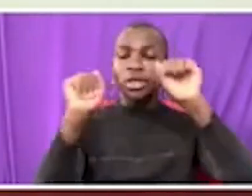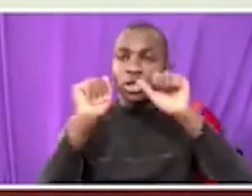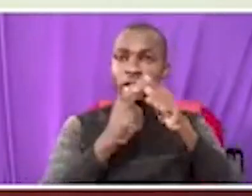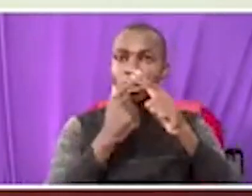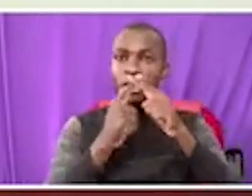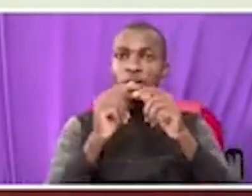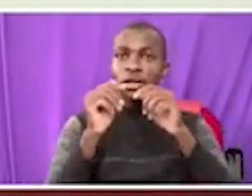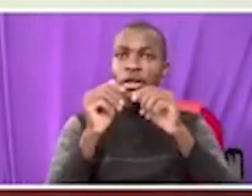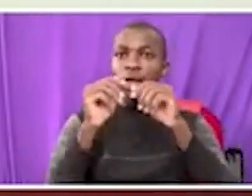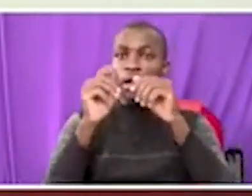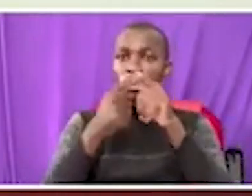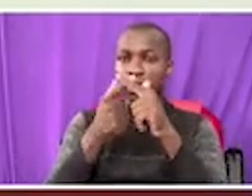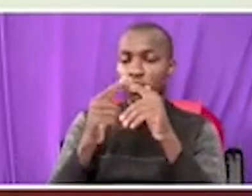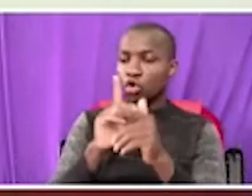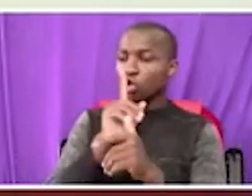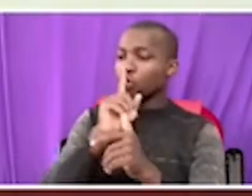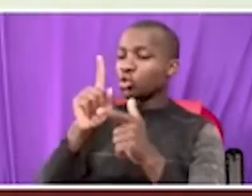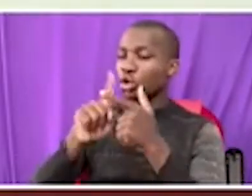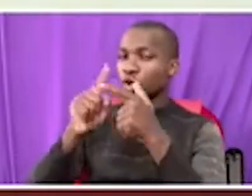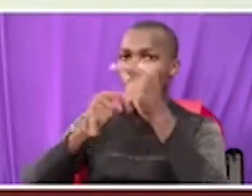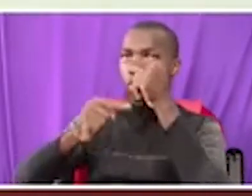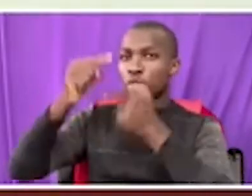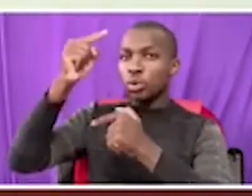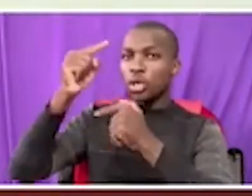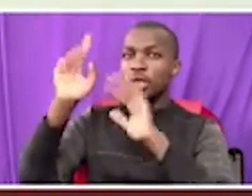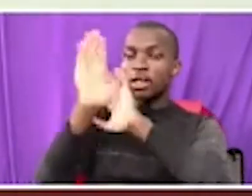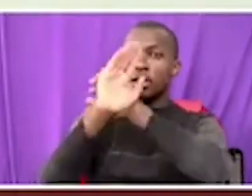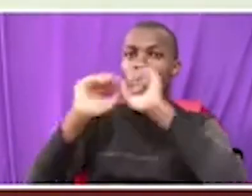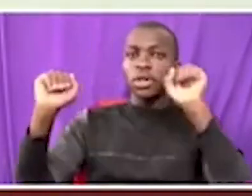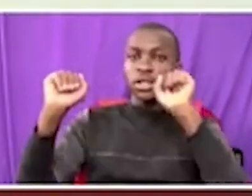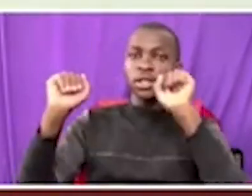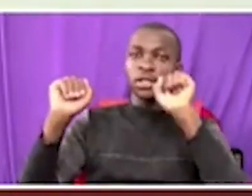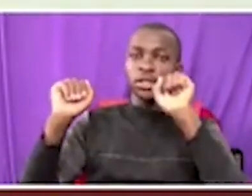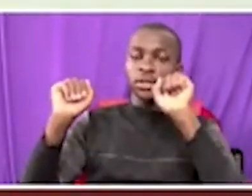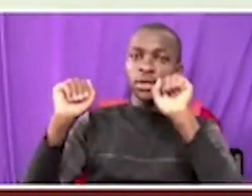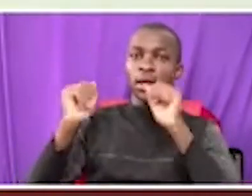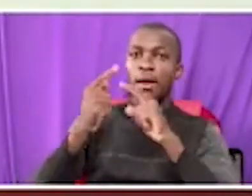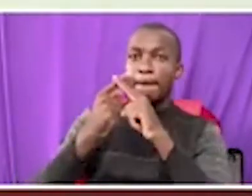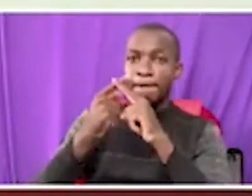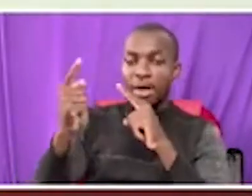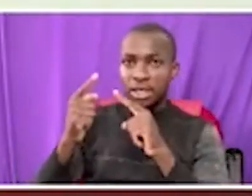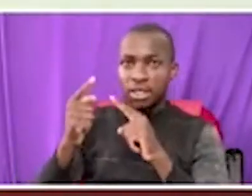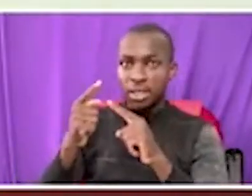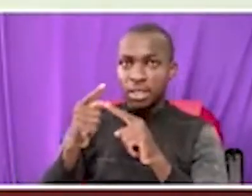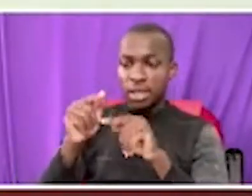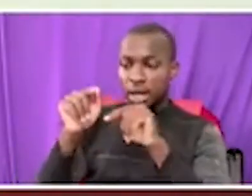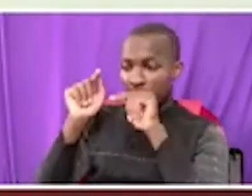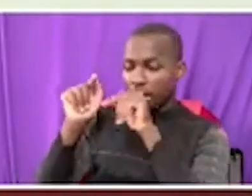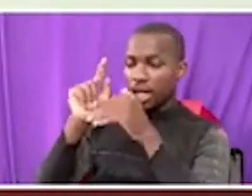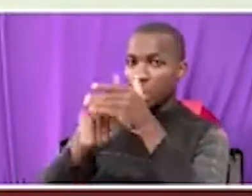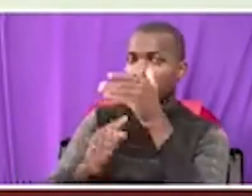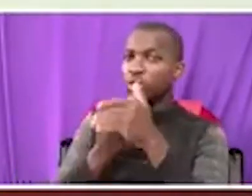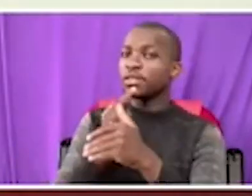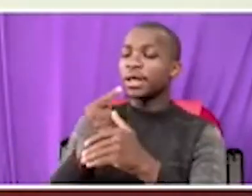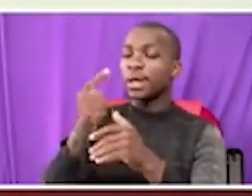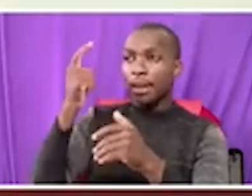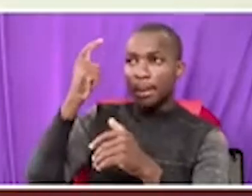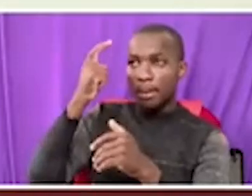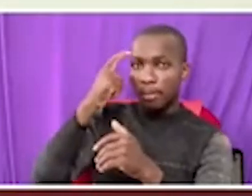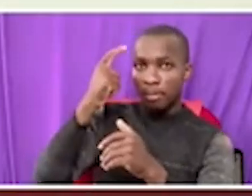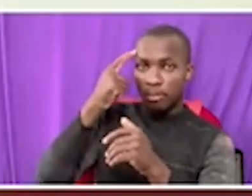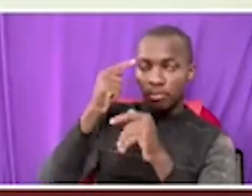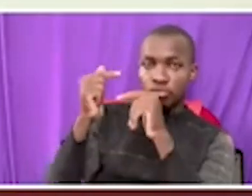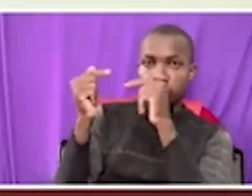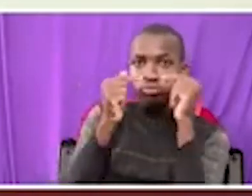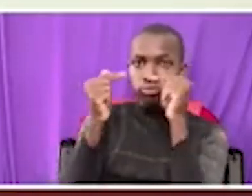those states, he is sure to win the presidency. But here is what is called the battle of the mind.